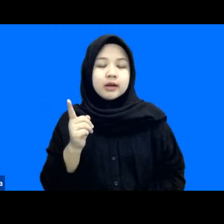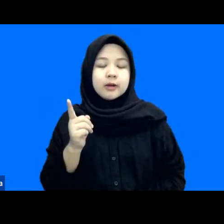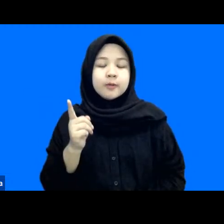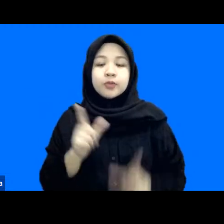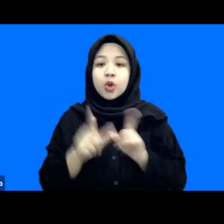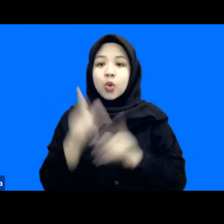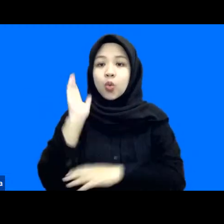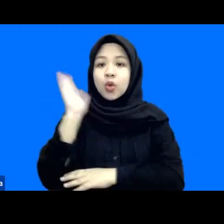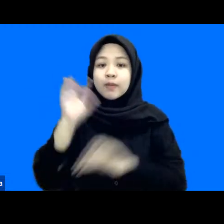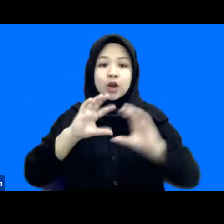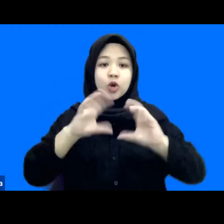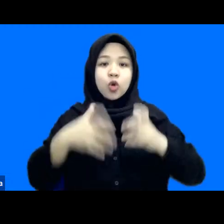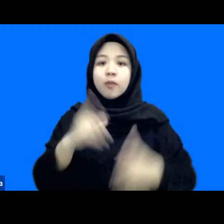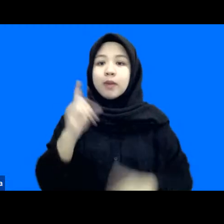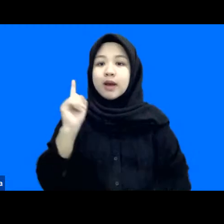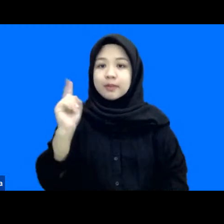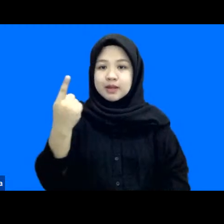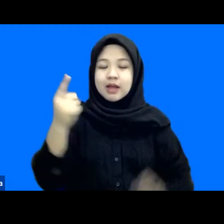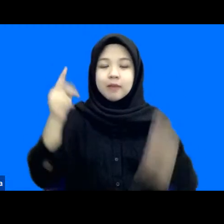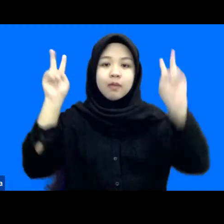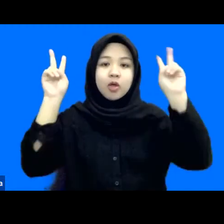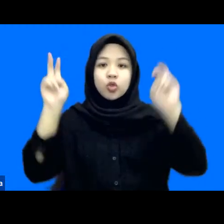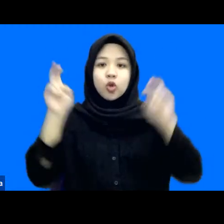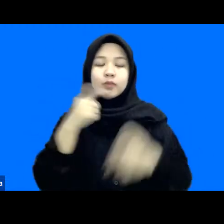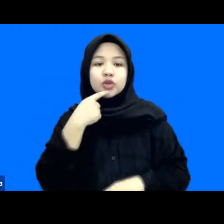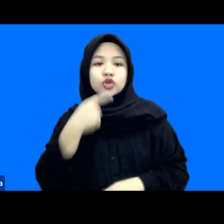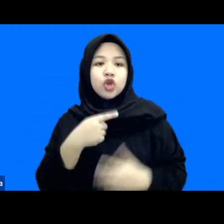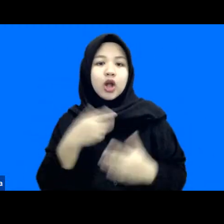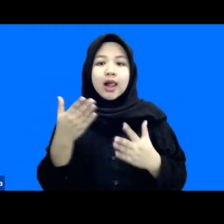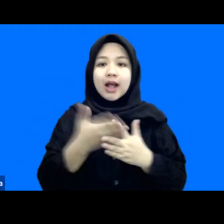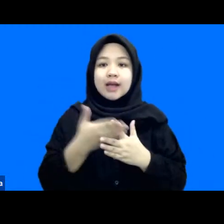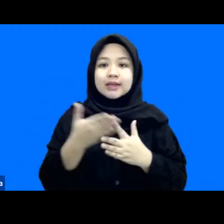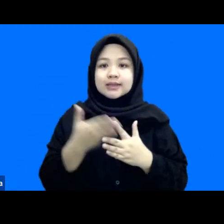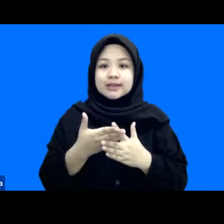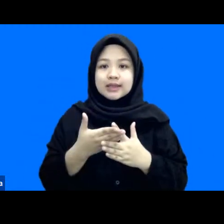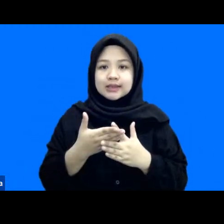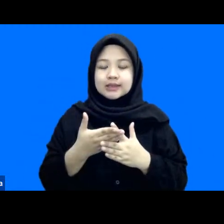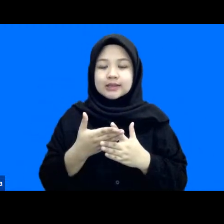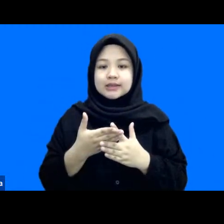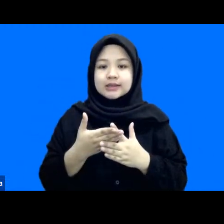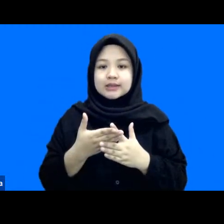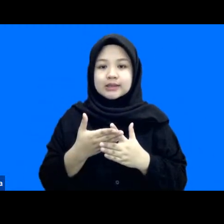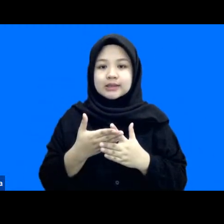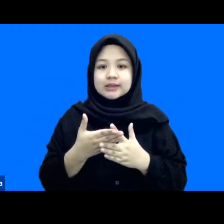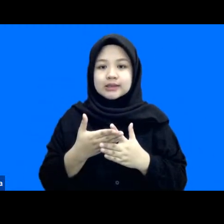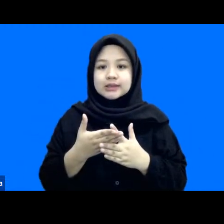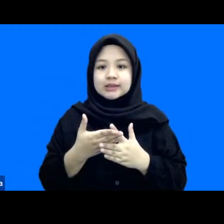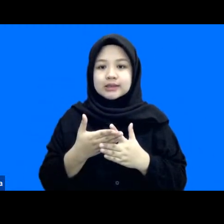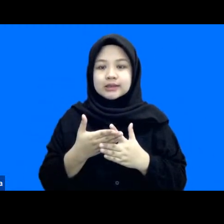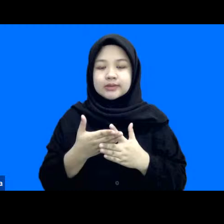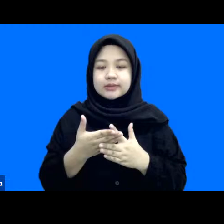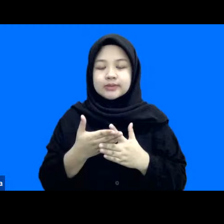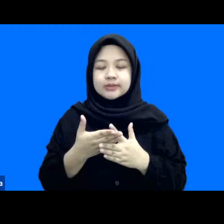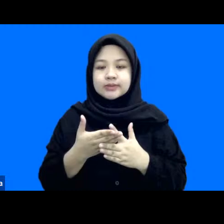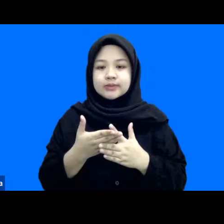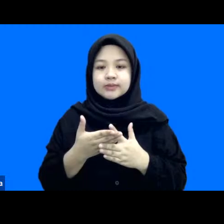topic on access to universal, inclusive, and safe quality